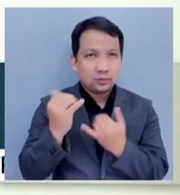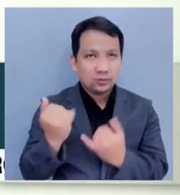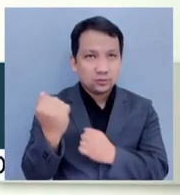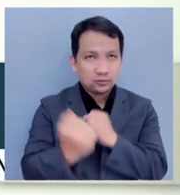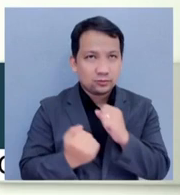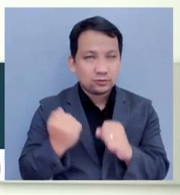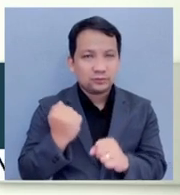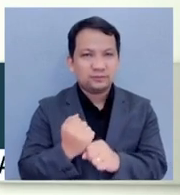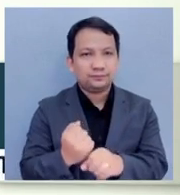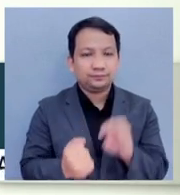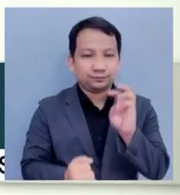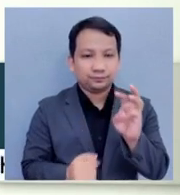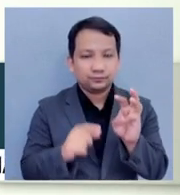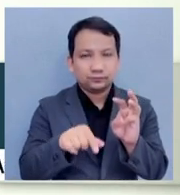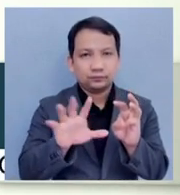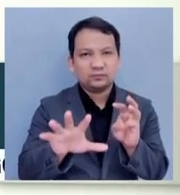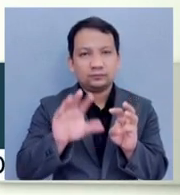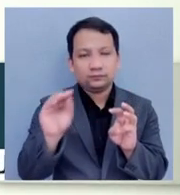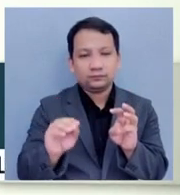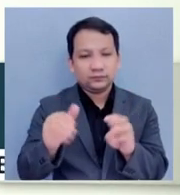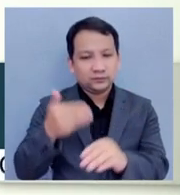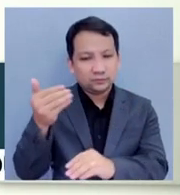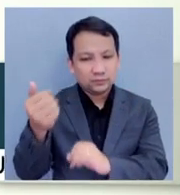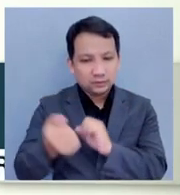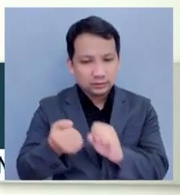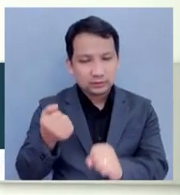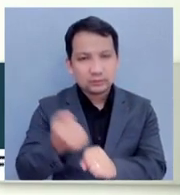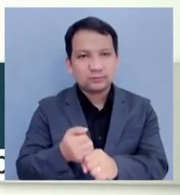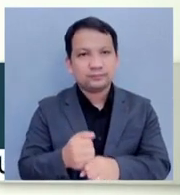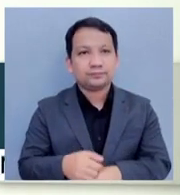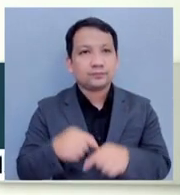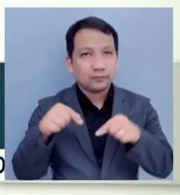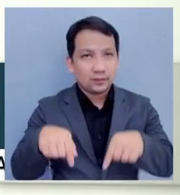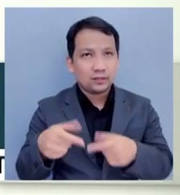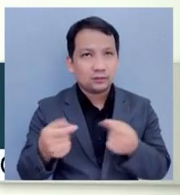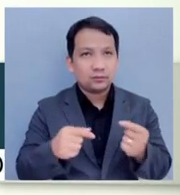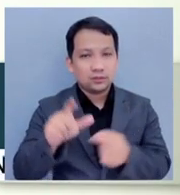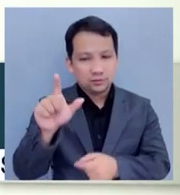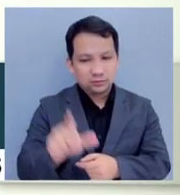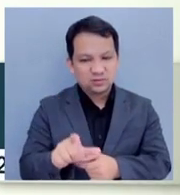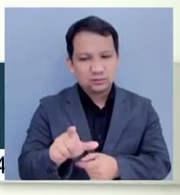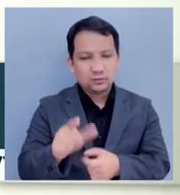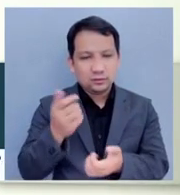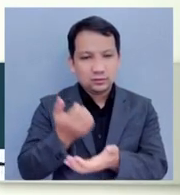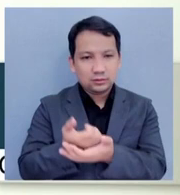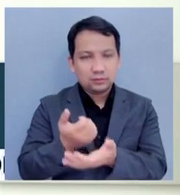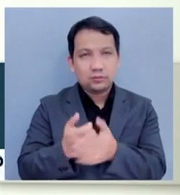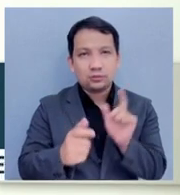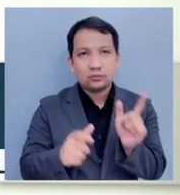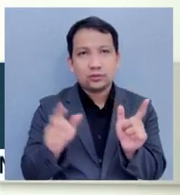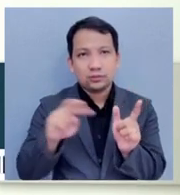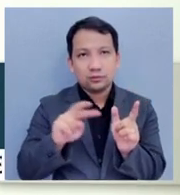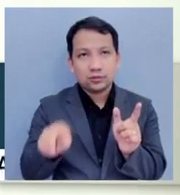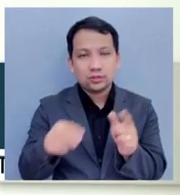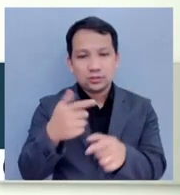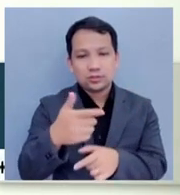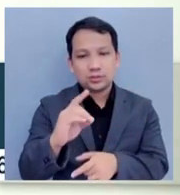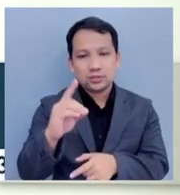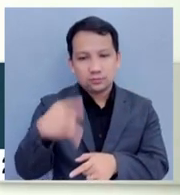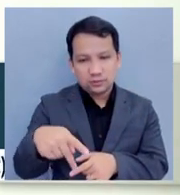and 6.5% for next year. This is, however, lower than the country's 2022 GDP